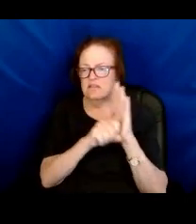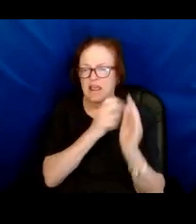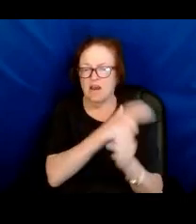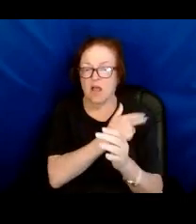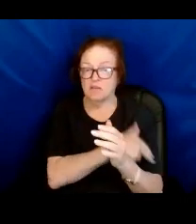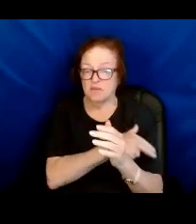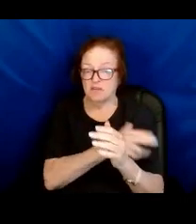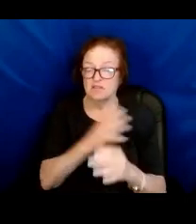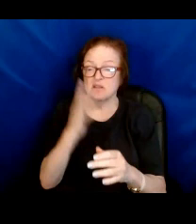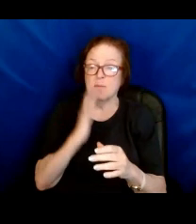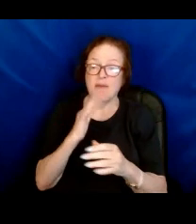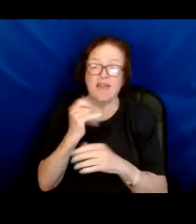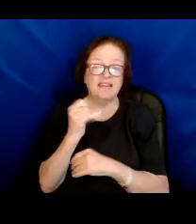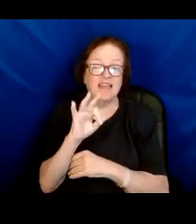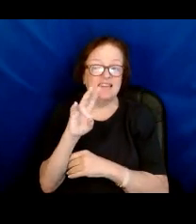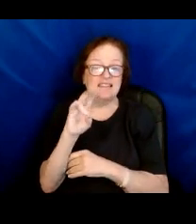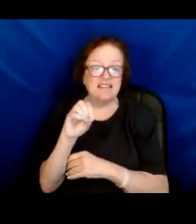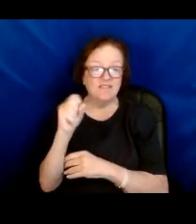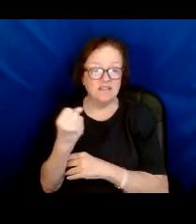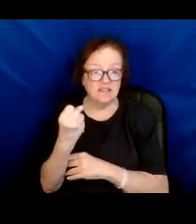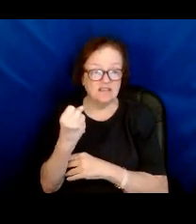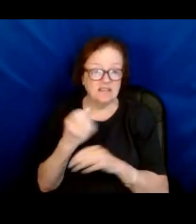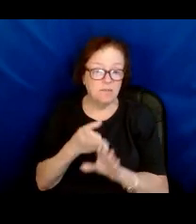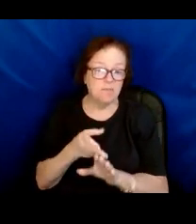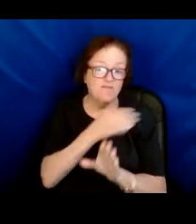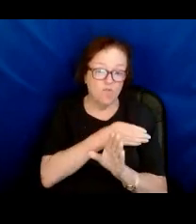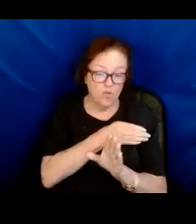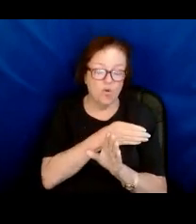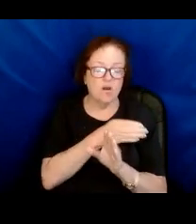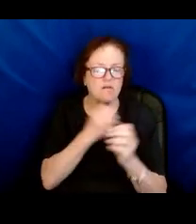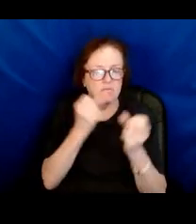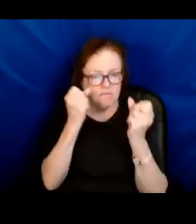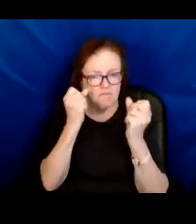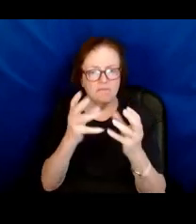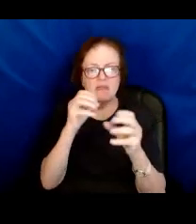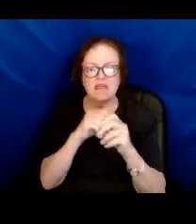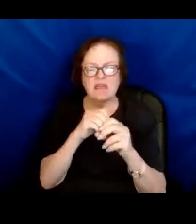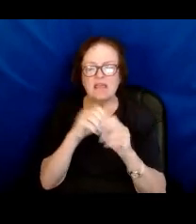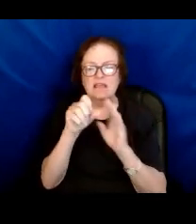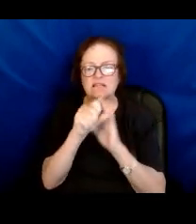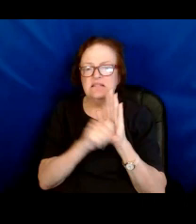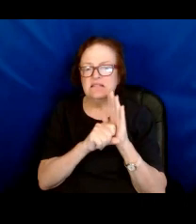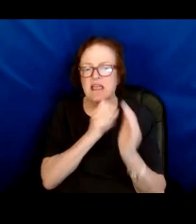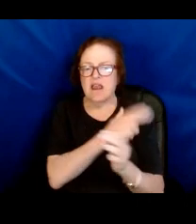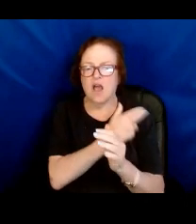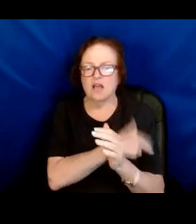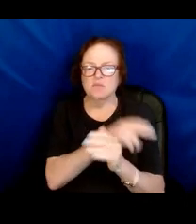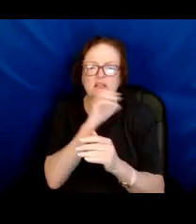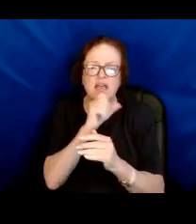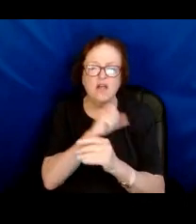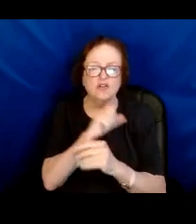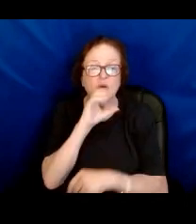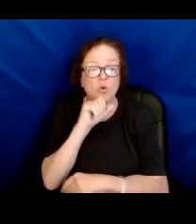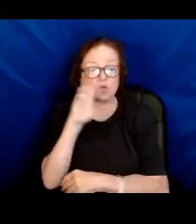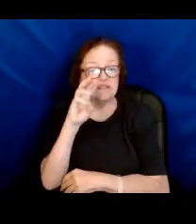the 1970s and earlier, there was an awful lot of people in state hospitals who were elderly, age 65 and